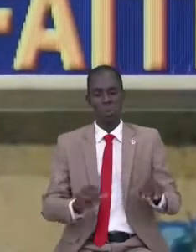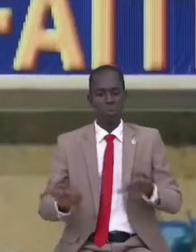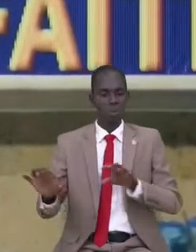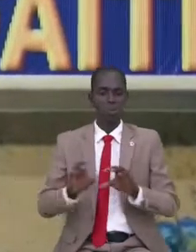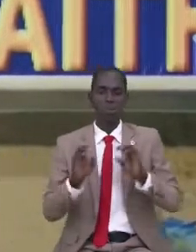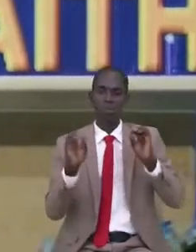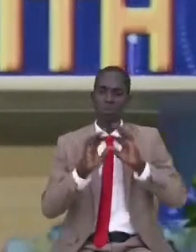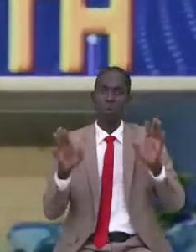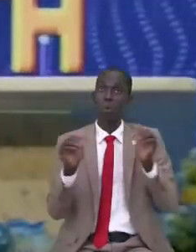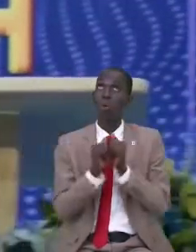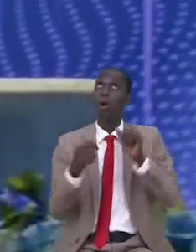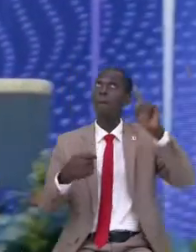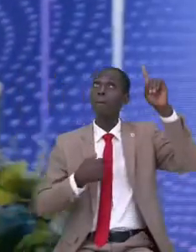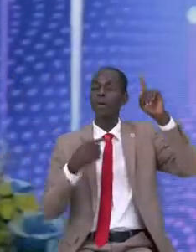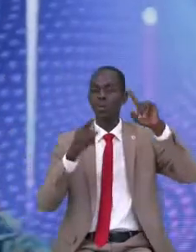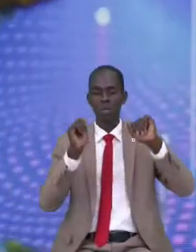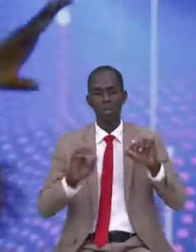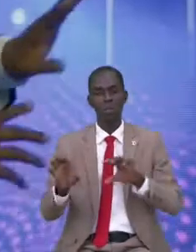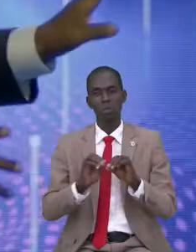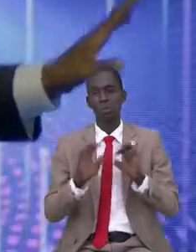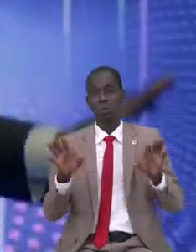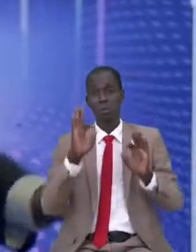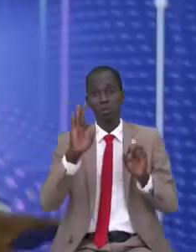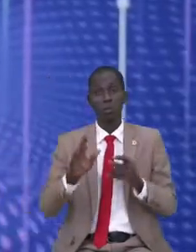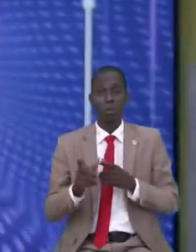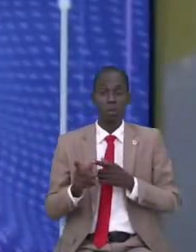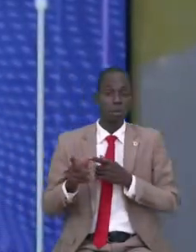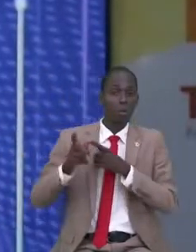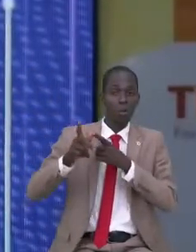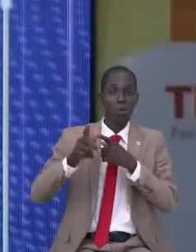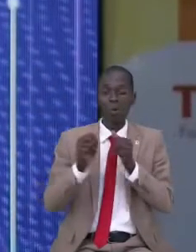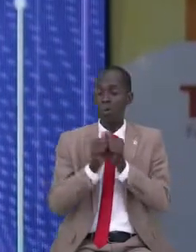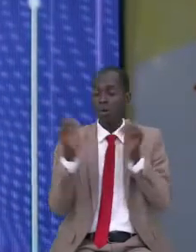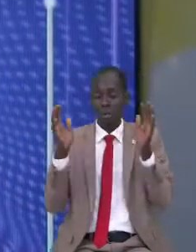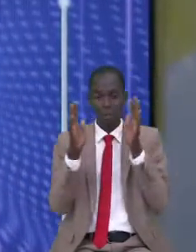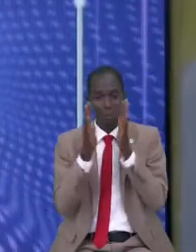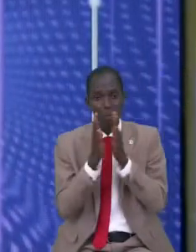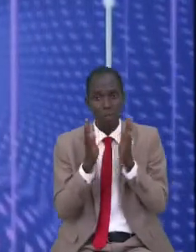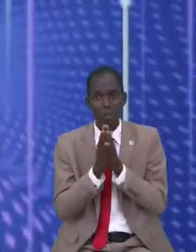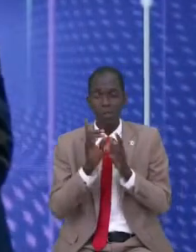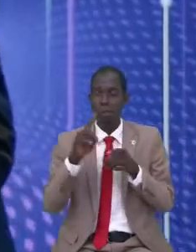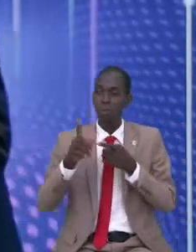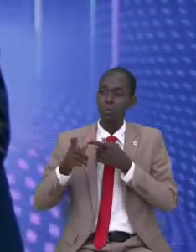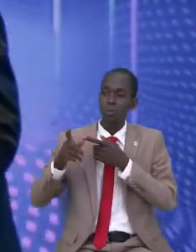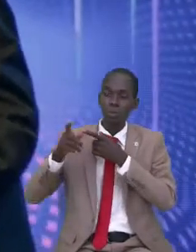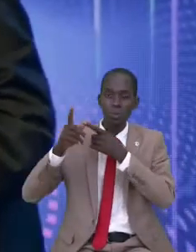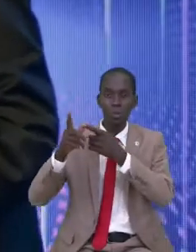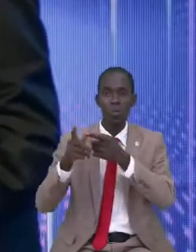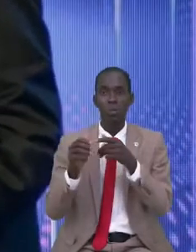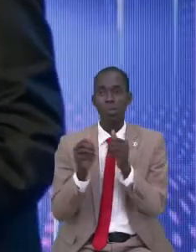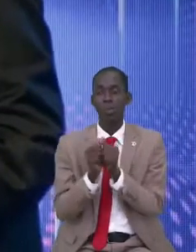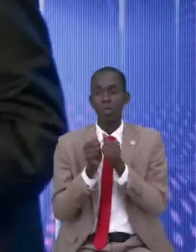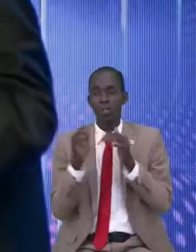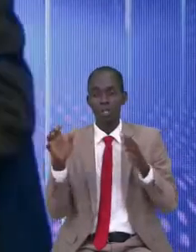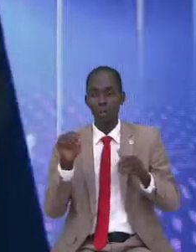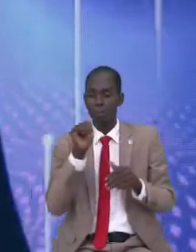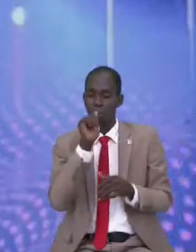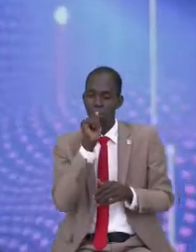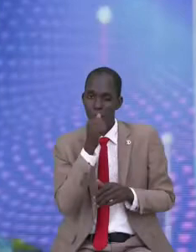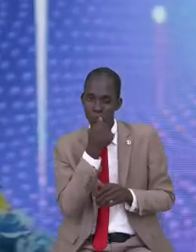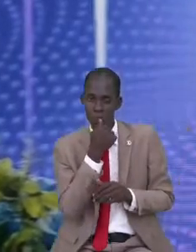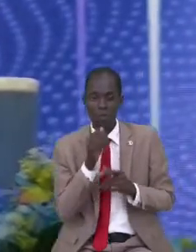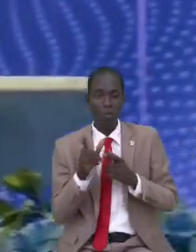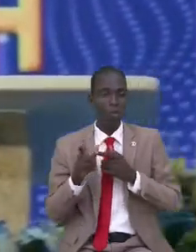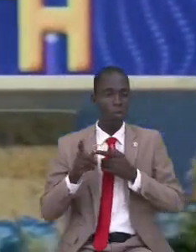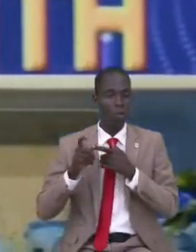nothing. If you run ahead, no prayer. If you run ahead, no patience. If you